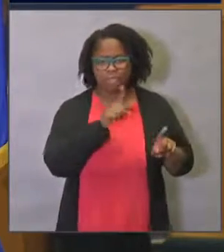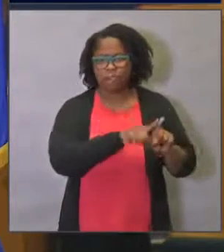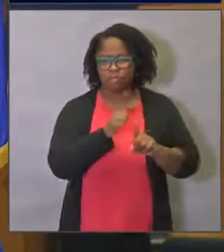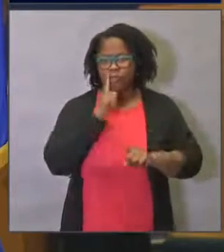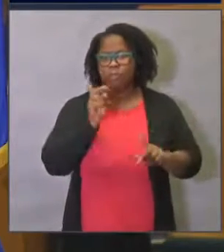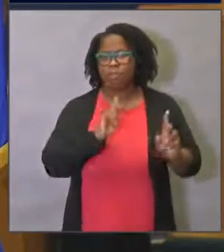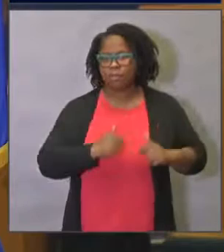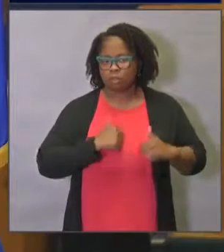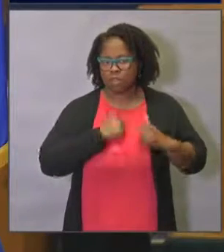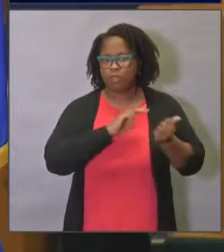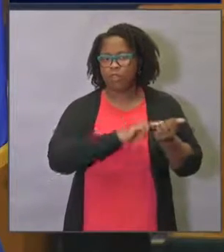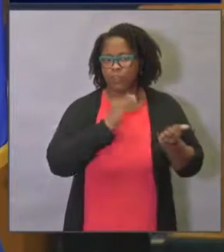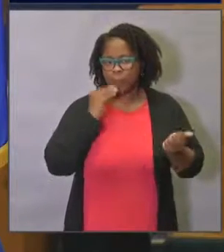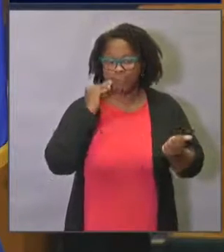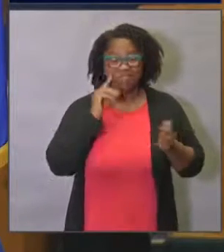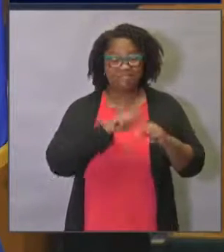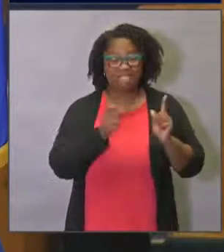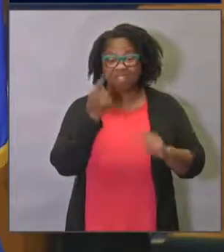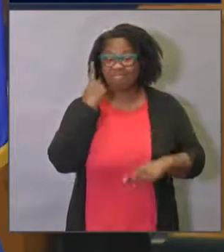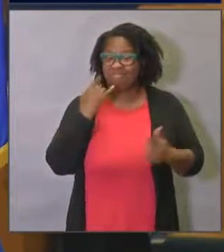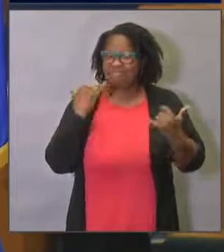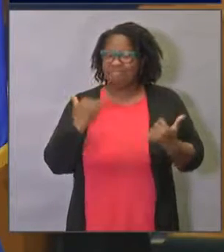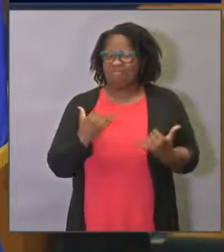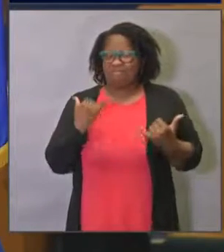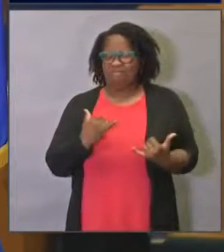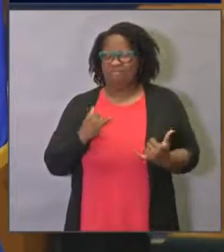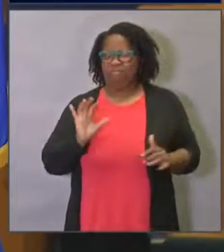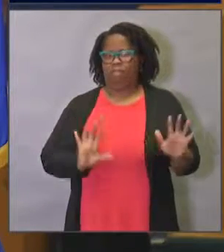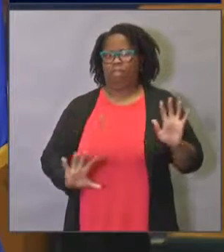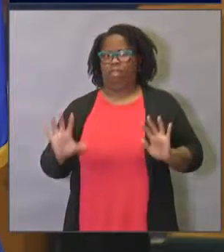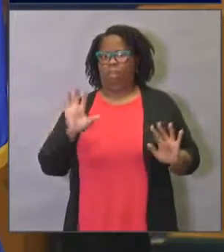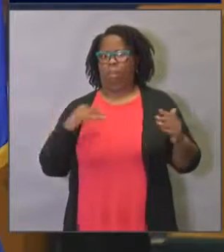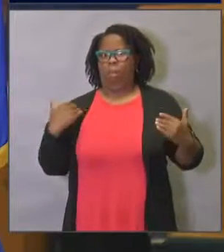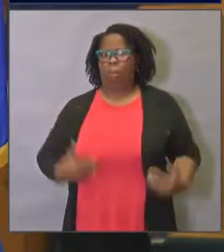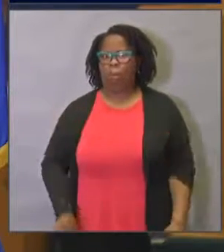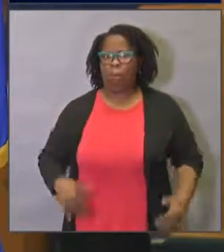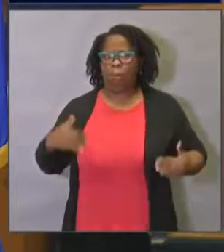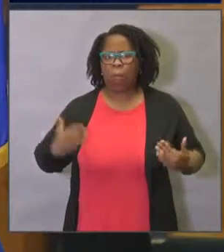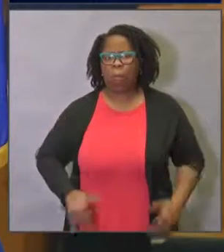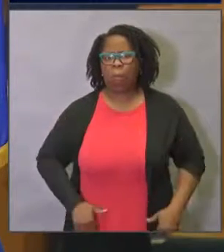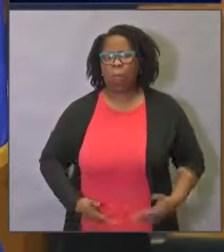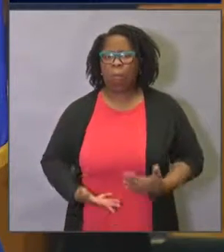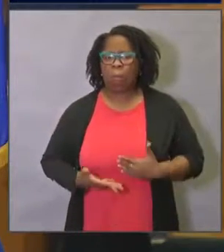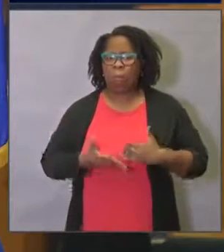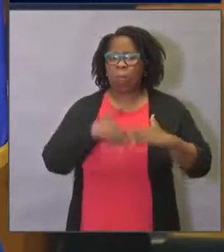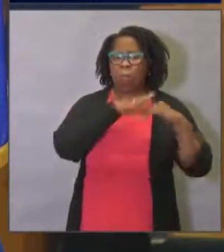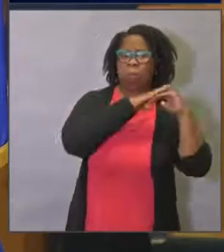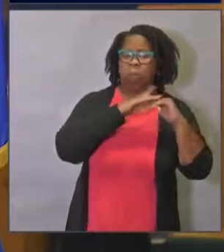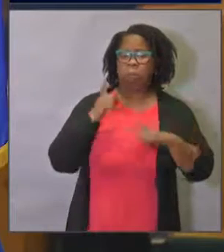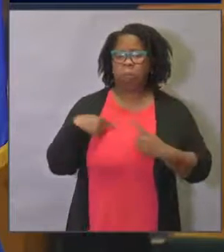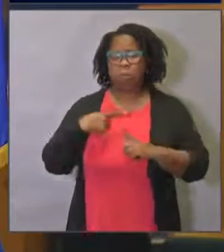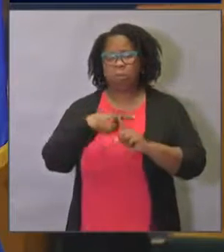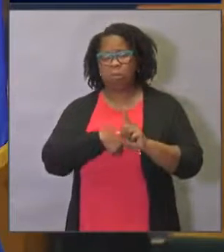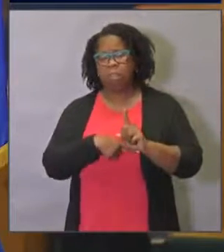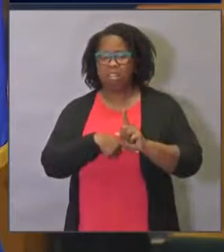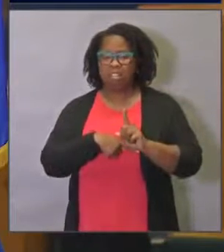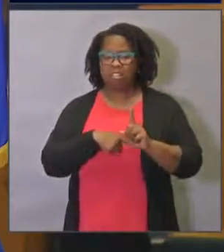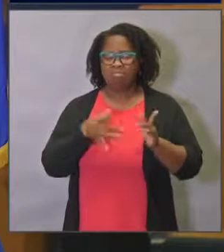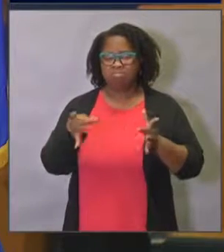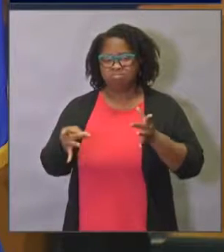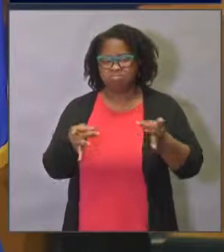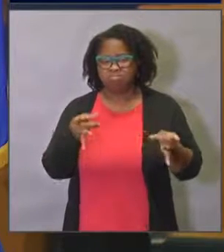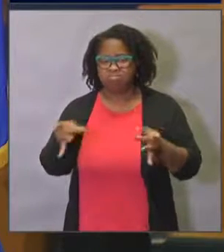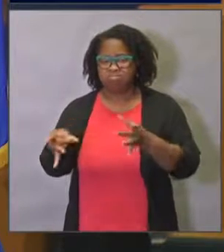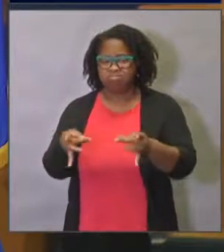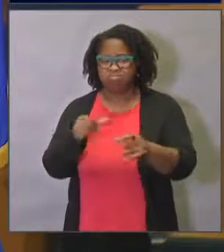it is already an alarming increase for us in terms of the number of people who have become infected this last month who work at SNFs